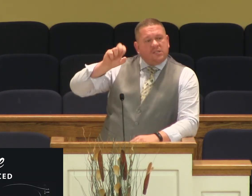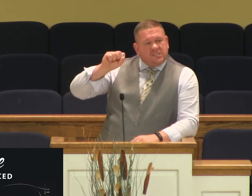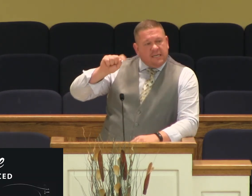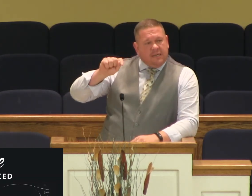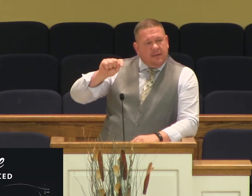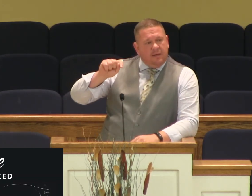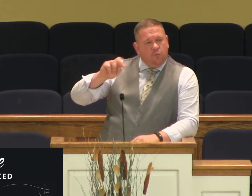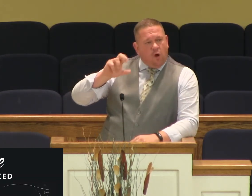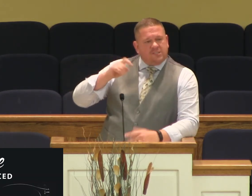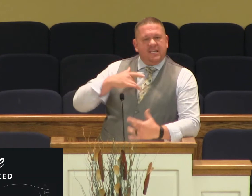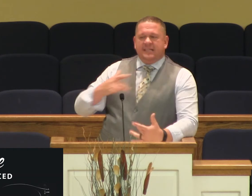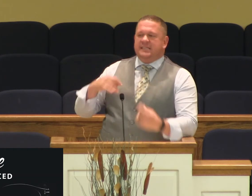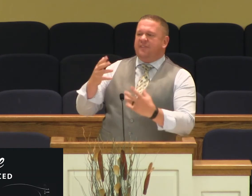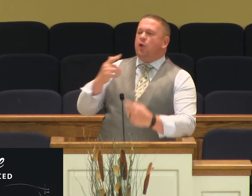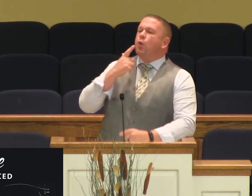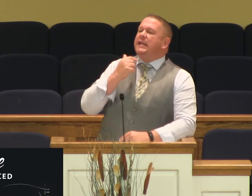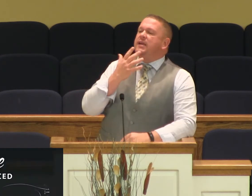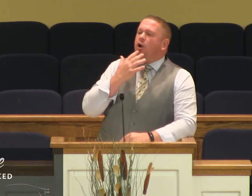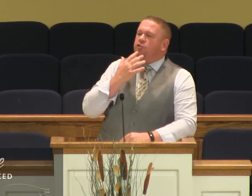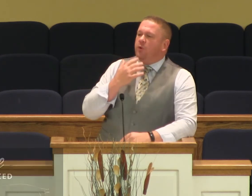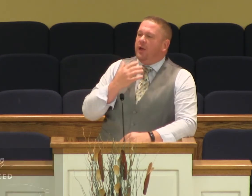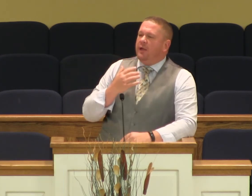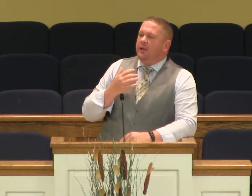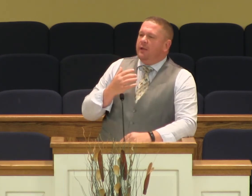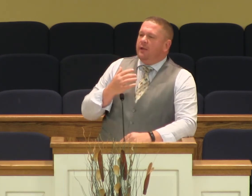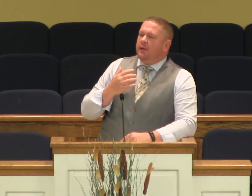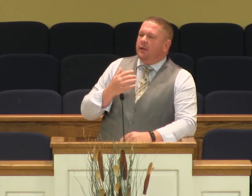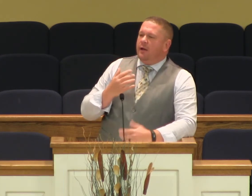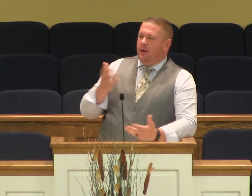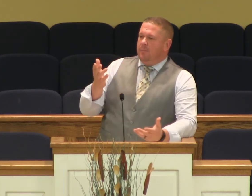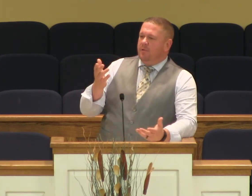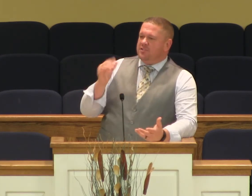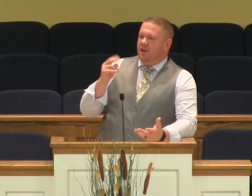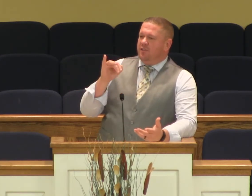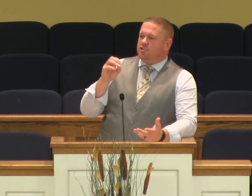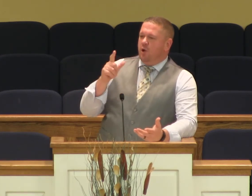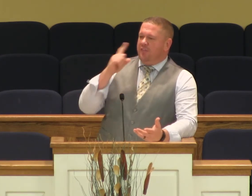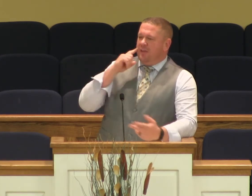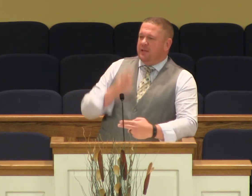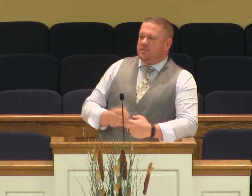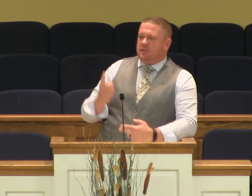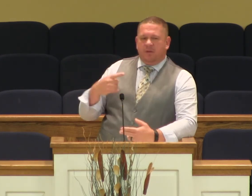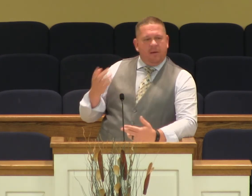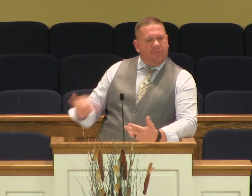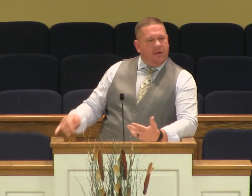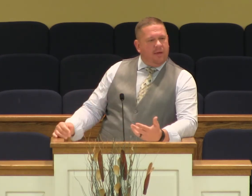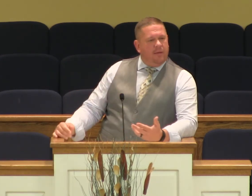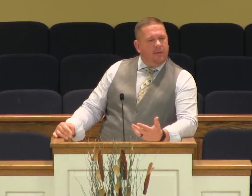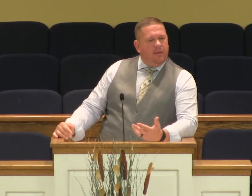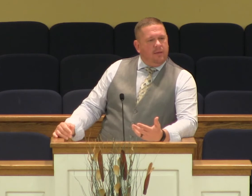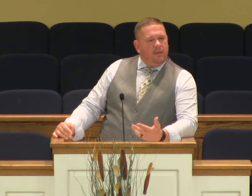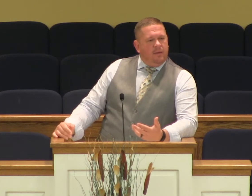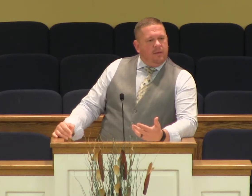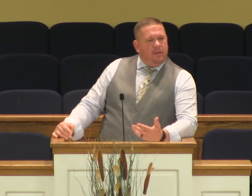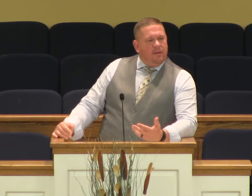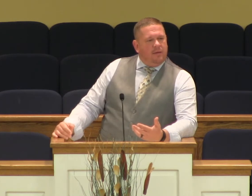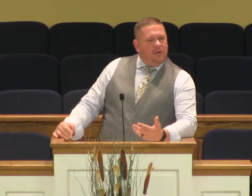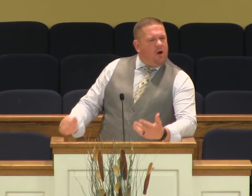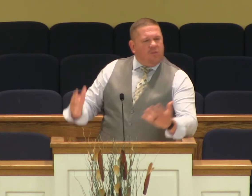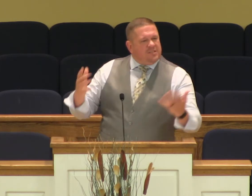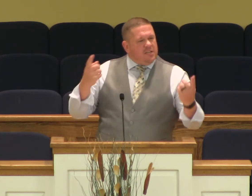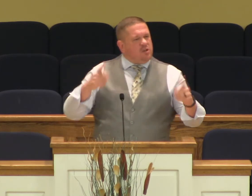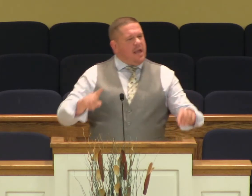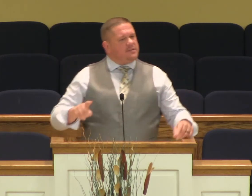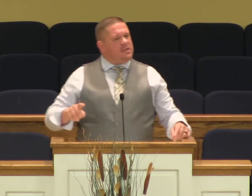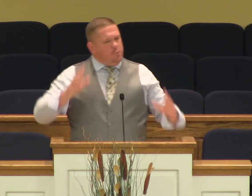is rusting. Rust tends to give a red color to it. Huh, Brother John. Joel, I think, mentioned something about that.